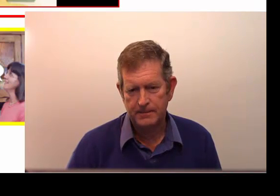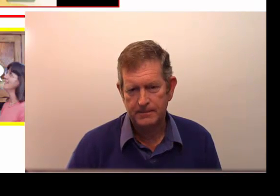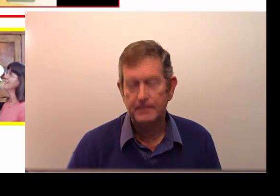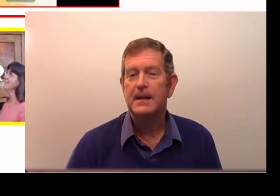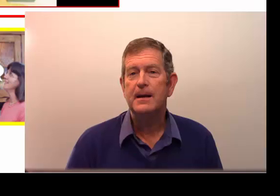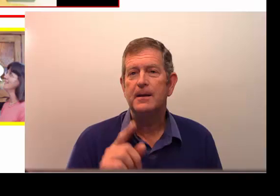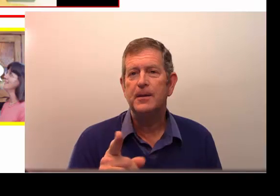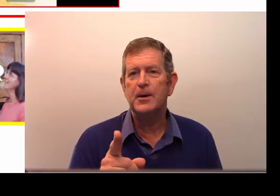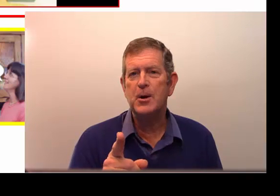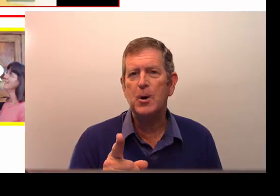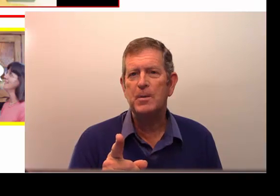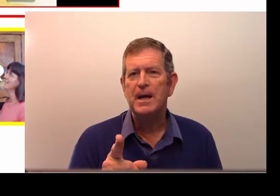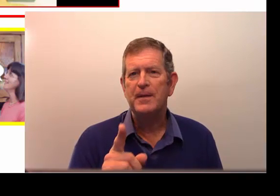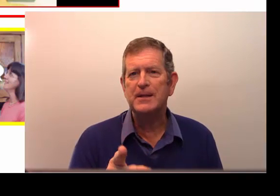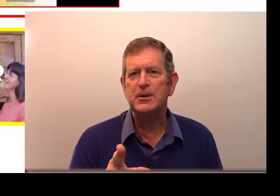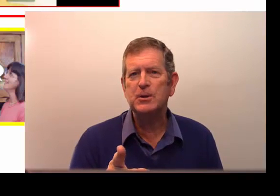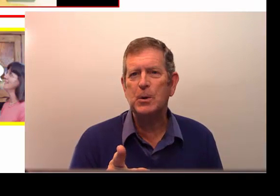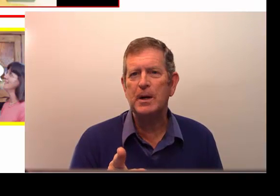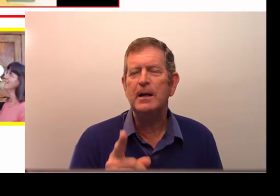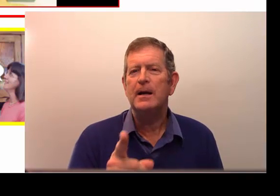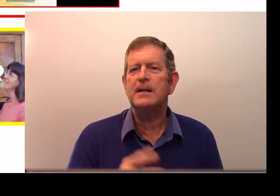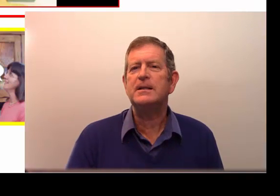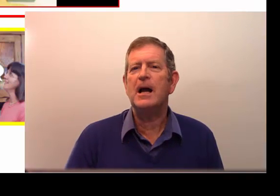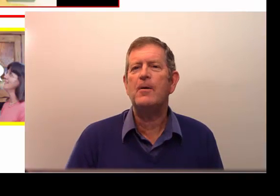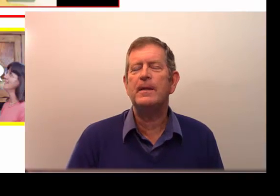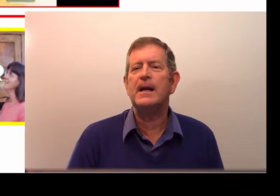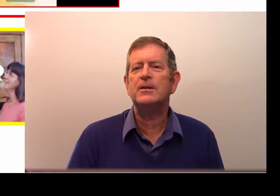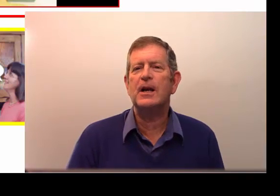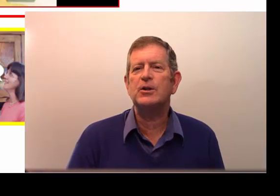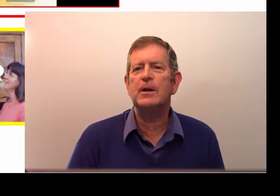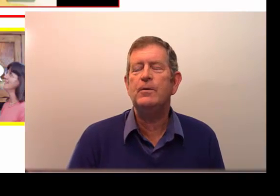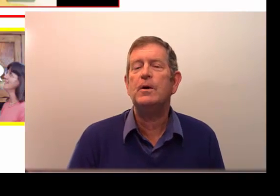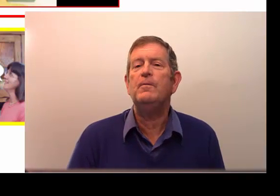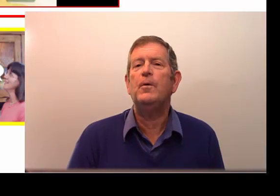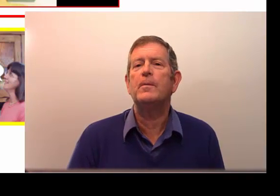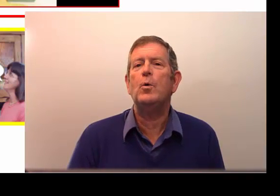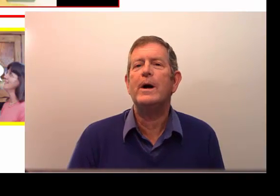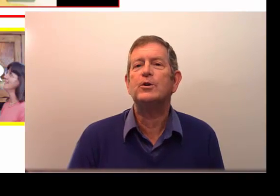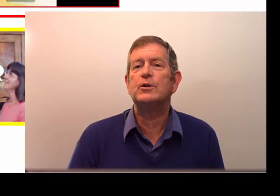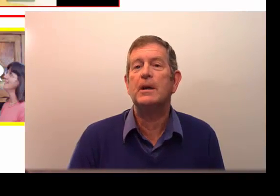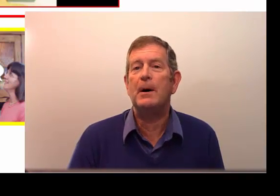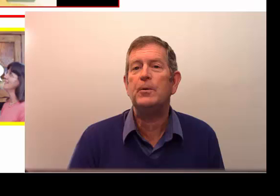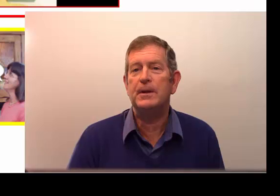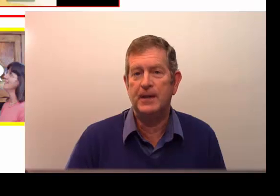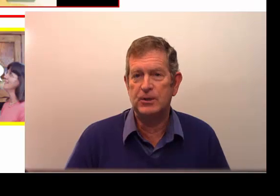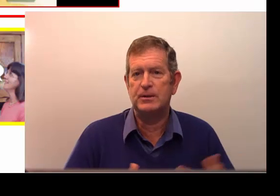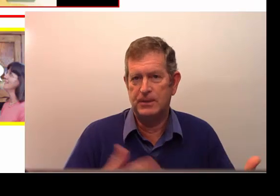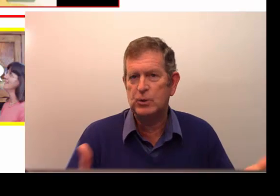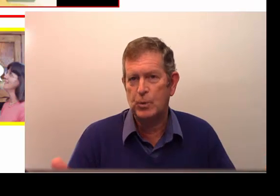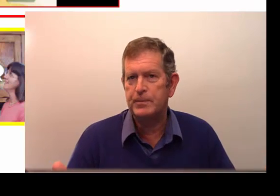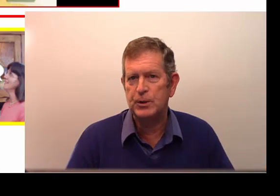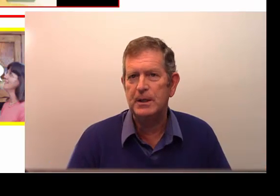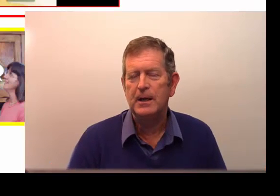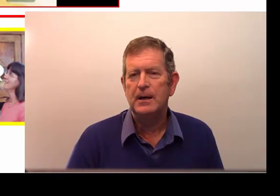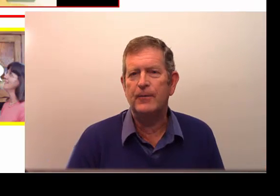sad. There you go. That's the story. Let's see now in the next section if you can form questions about this description of